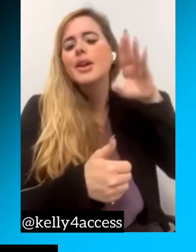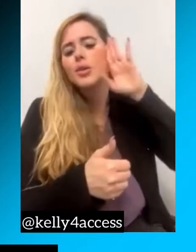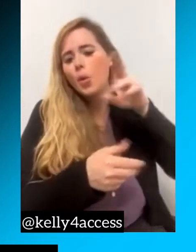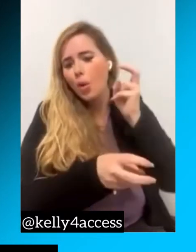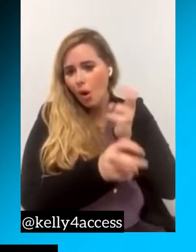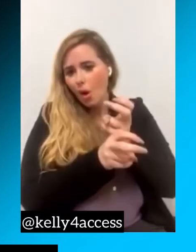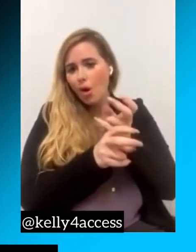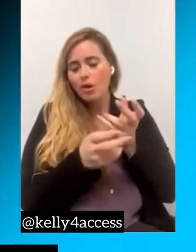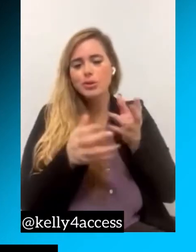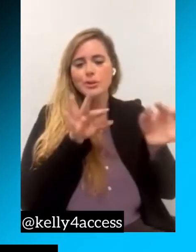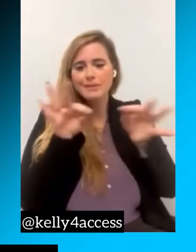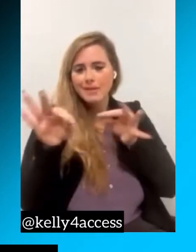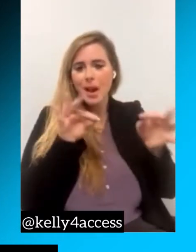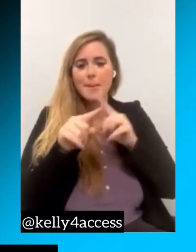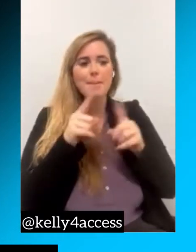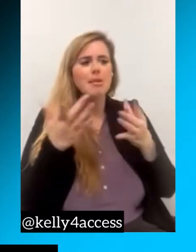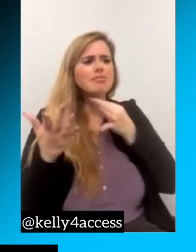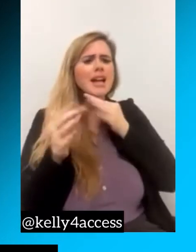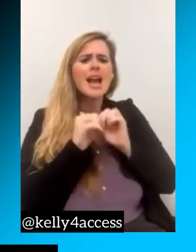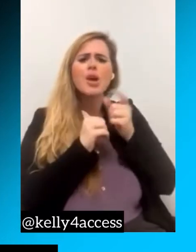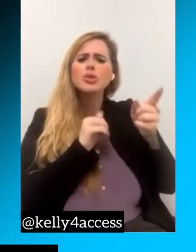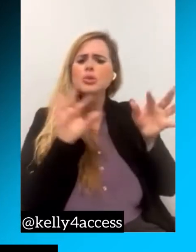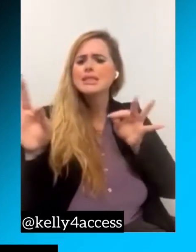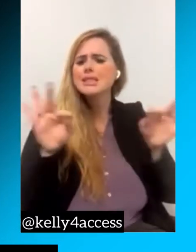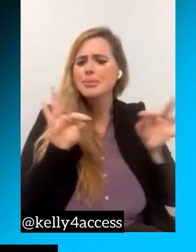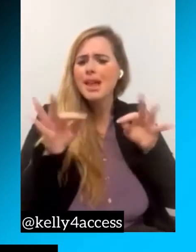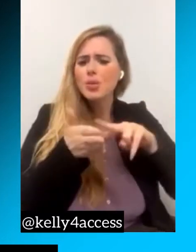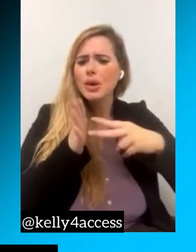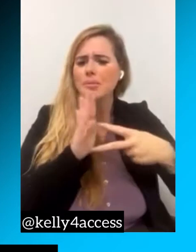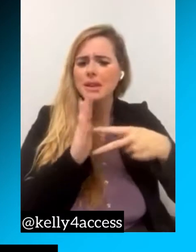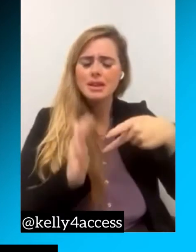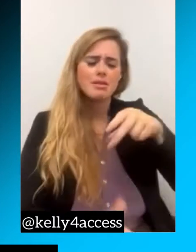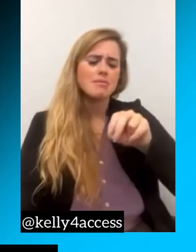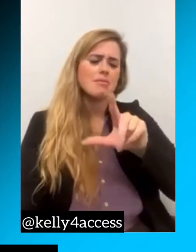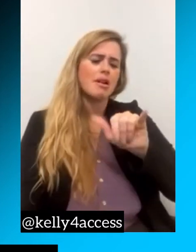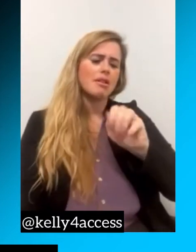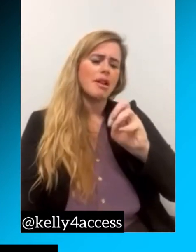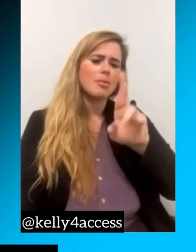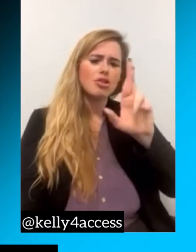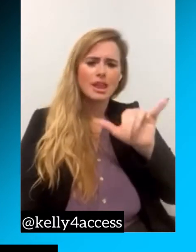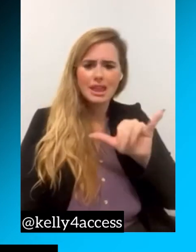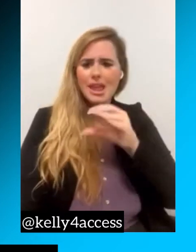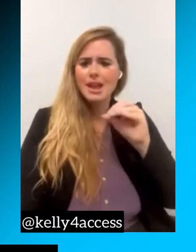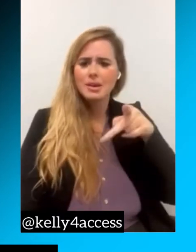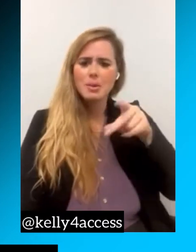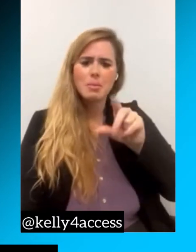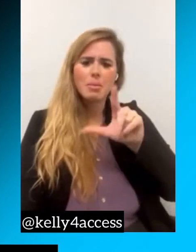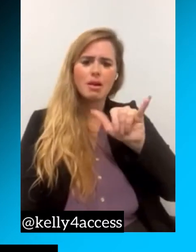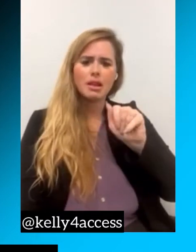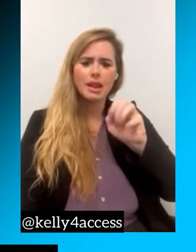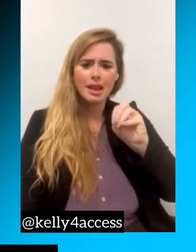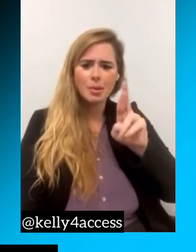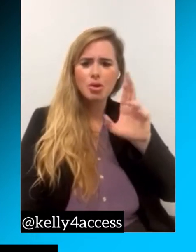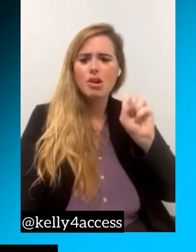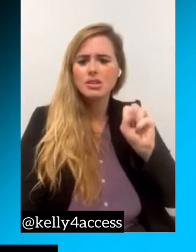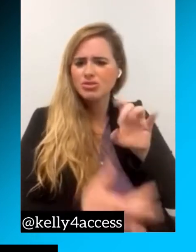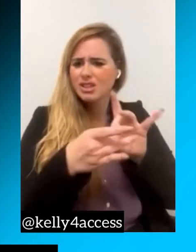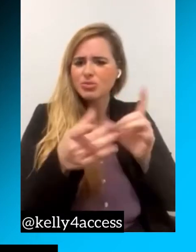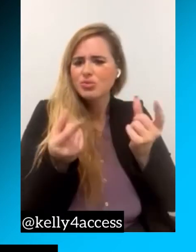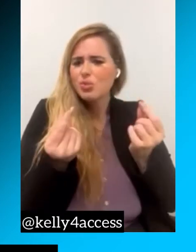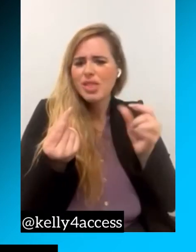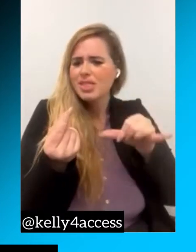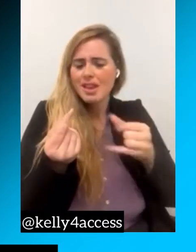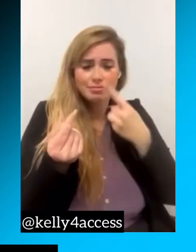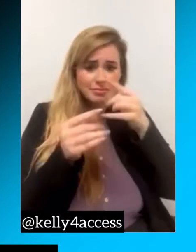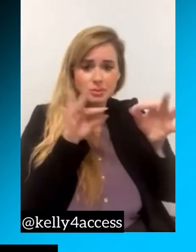so vague, but how would you explain polyamory and polyamorous relationships to someone who may not know? So I would just go